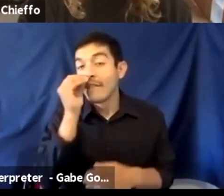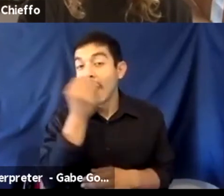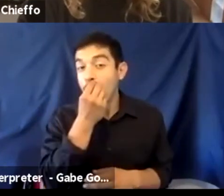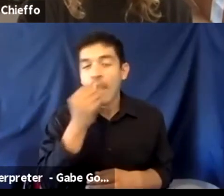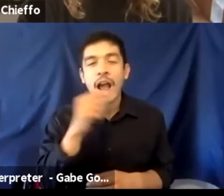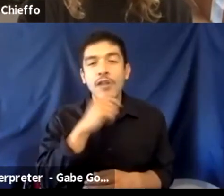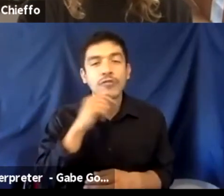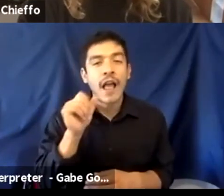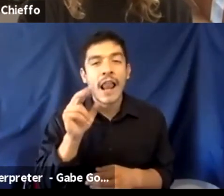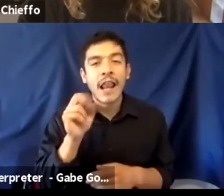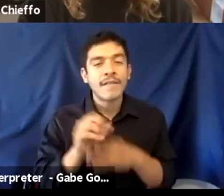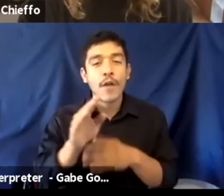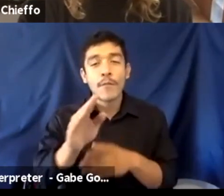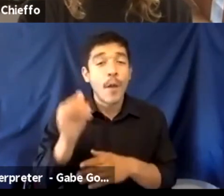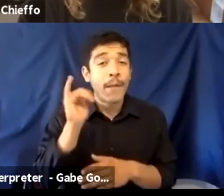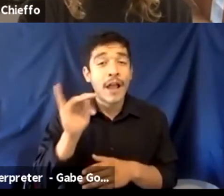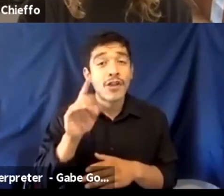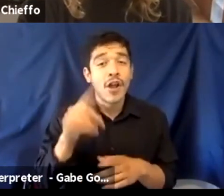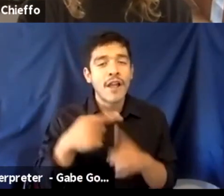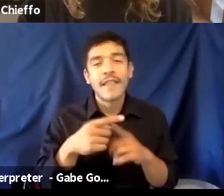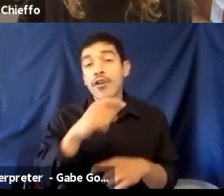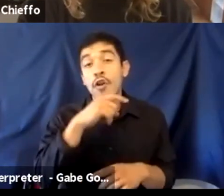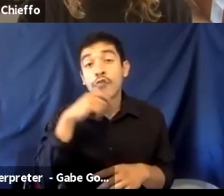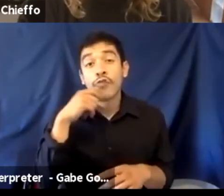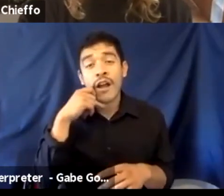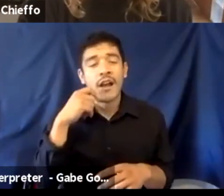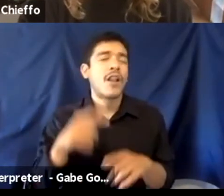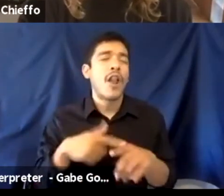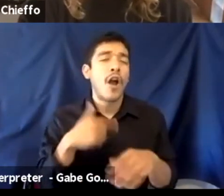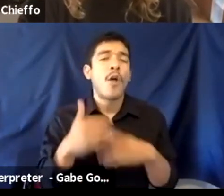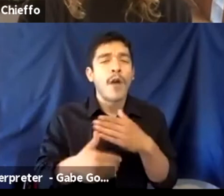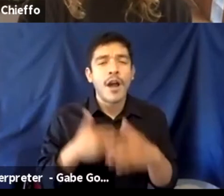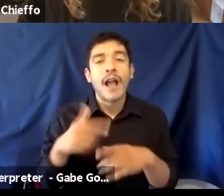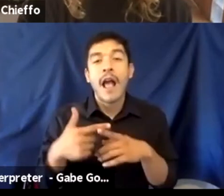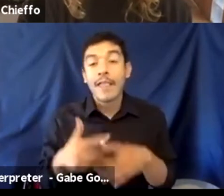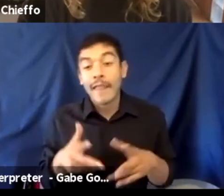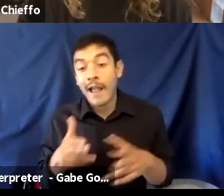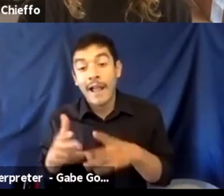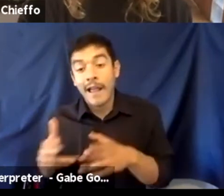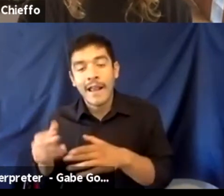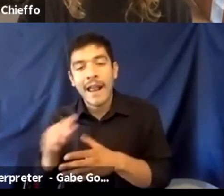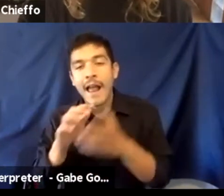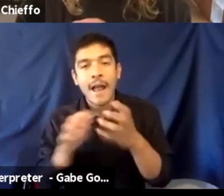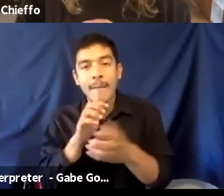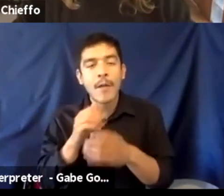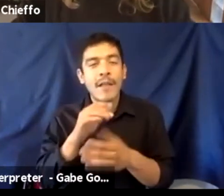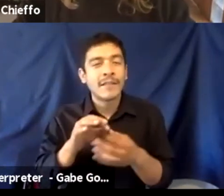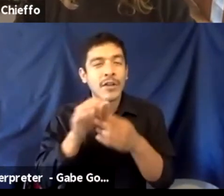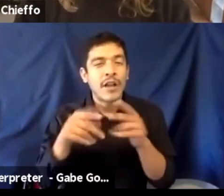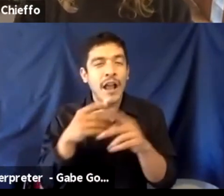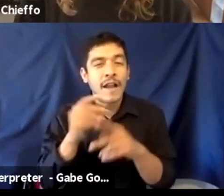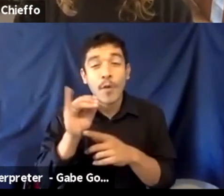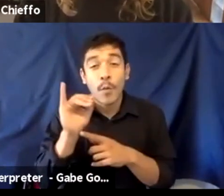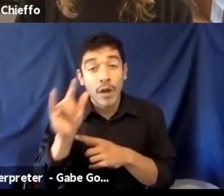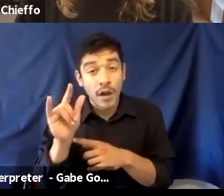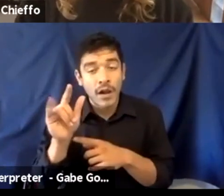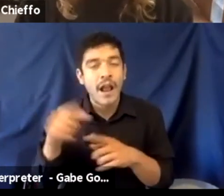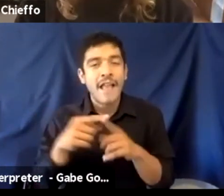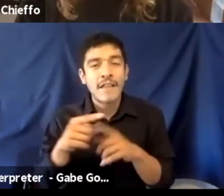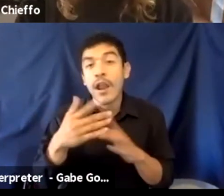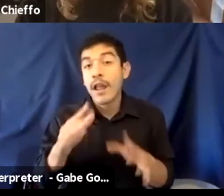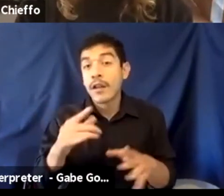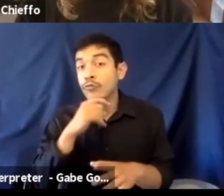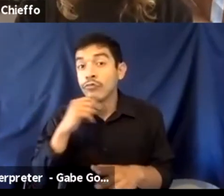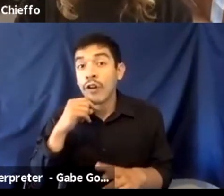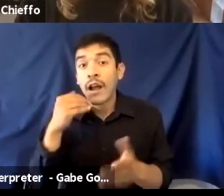backyard, and then you like kind of dry them. So it's a bit of a process, but then you like cut them up and mix them with a special type of oil, and then you let them dry again, and it